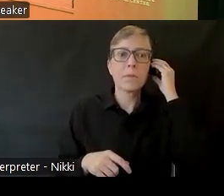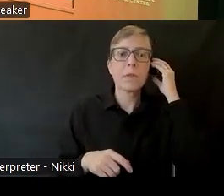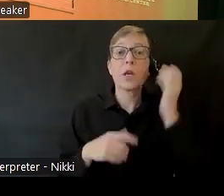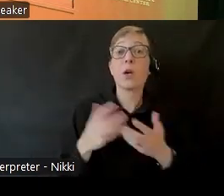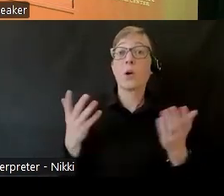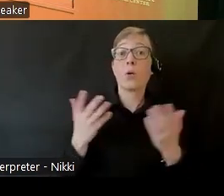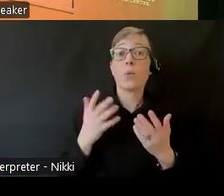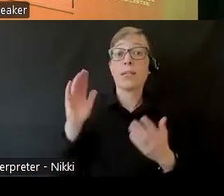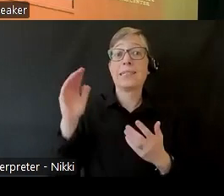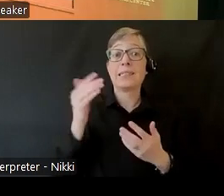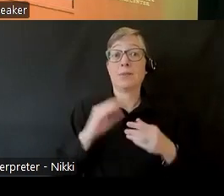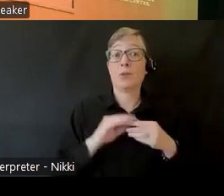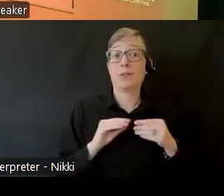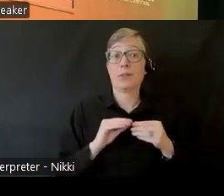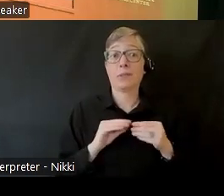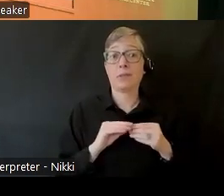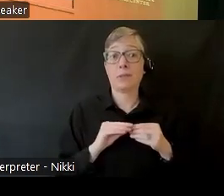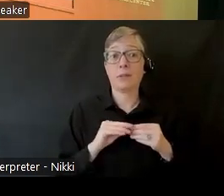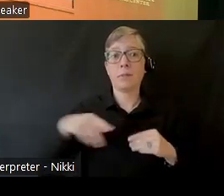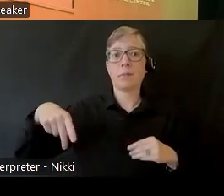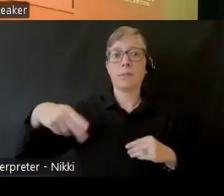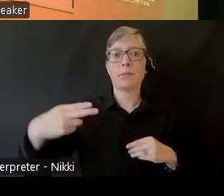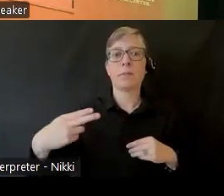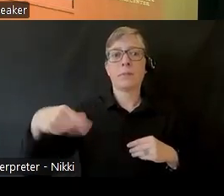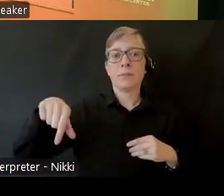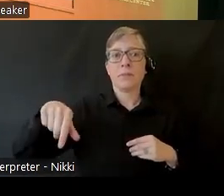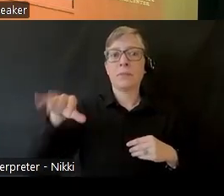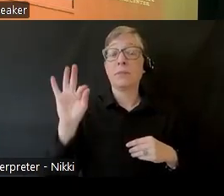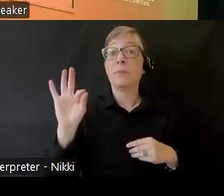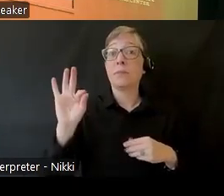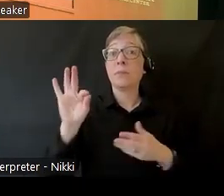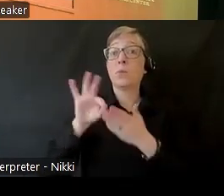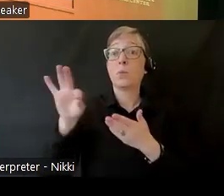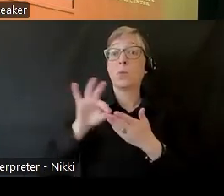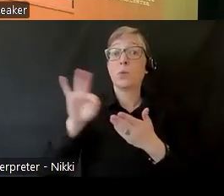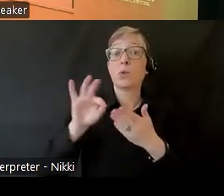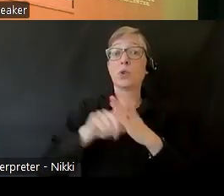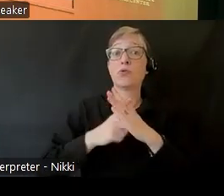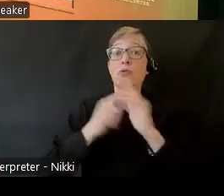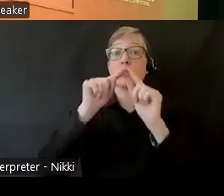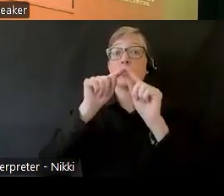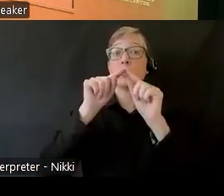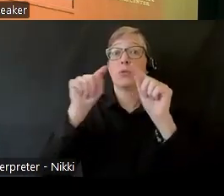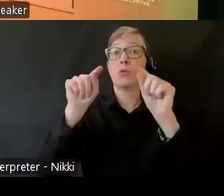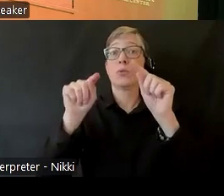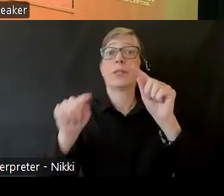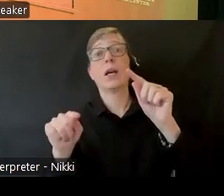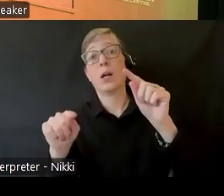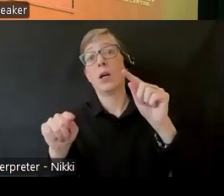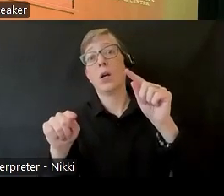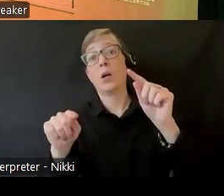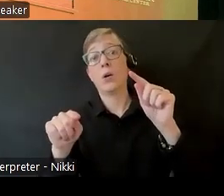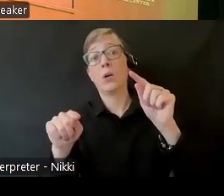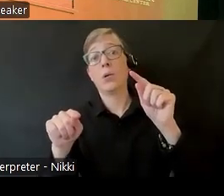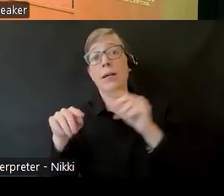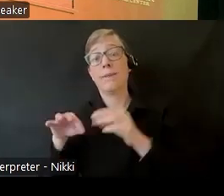you can see that when the PHQ-9 score starts to go down, then there's a slight delay in total cost of care,